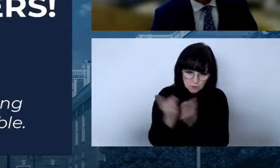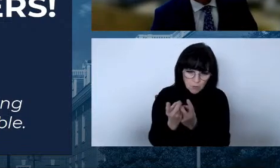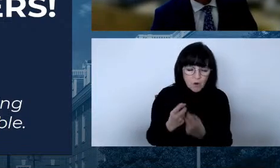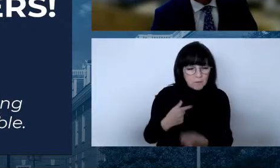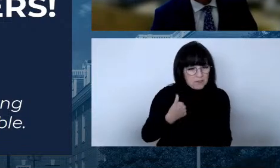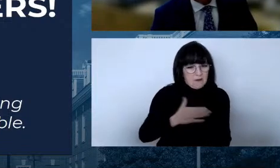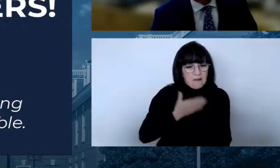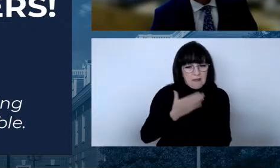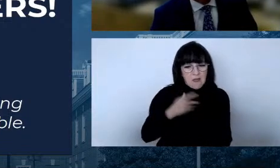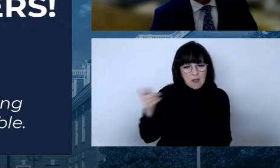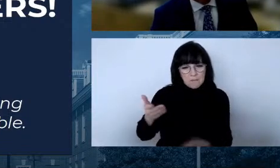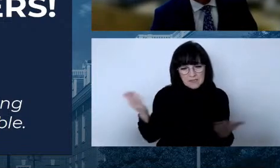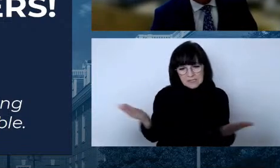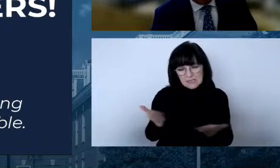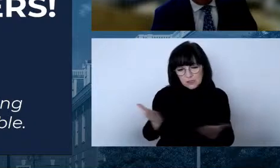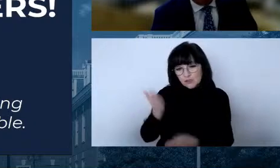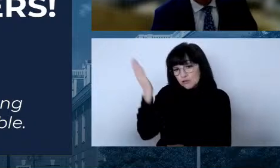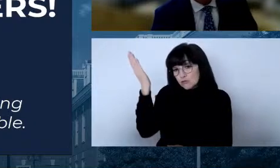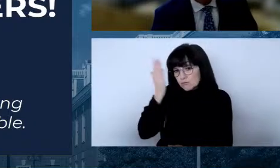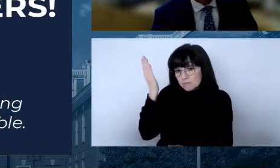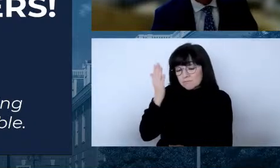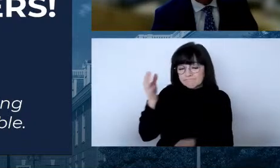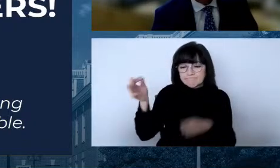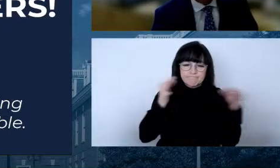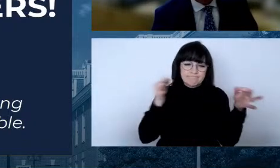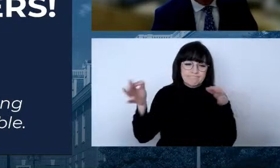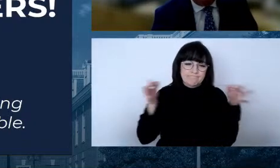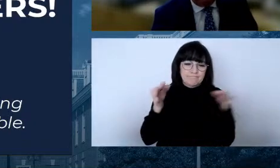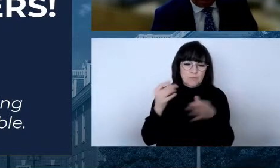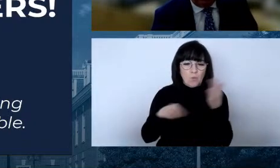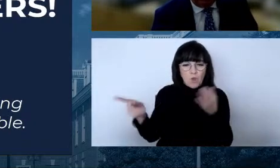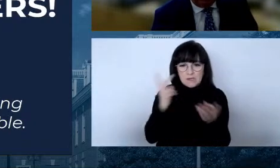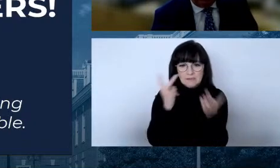of her experiences at Bay Health. Thank you.